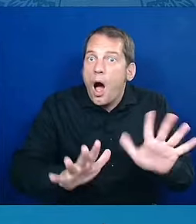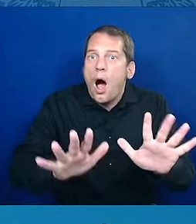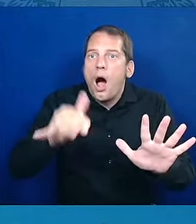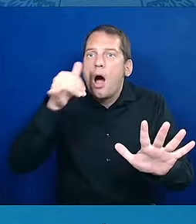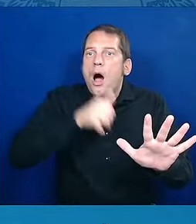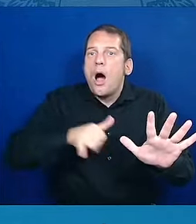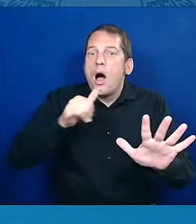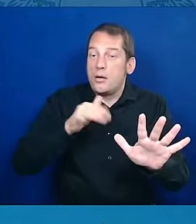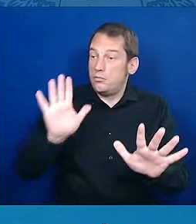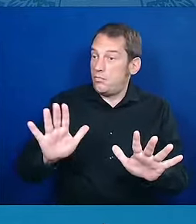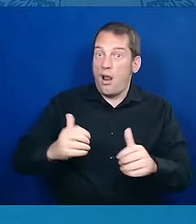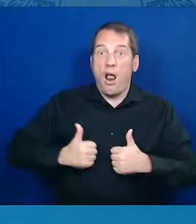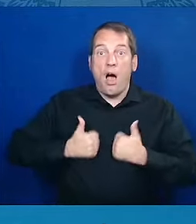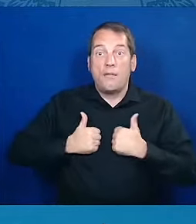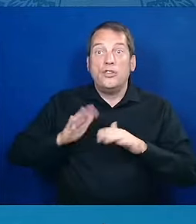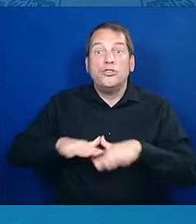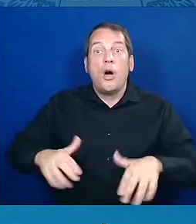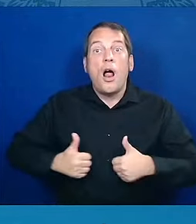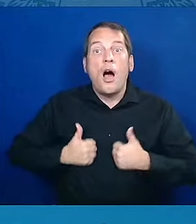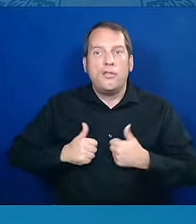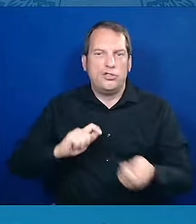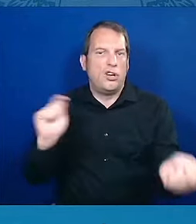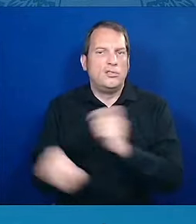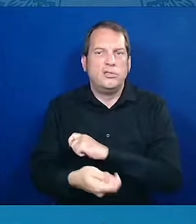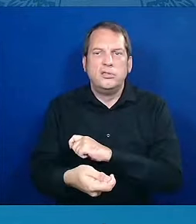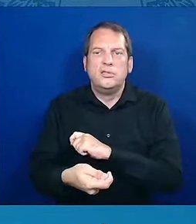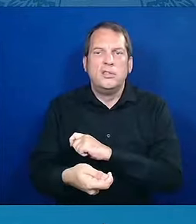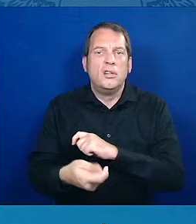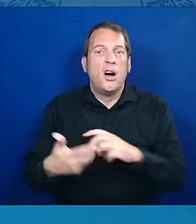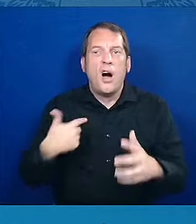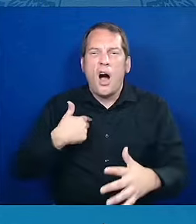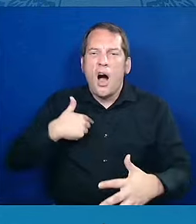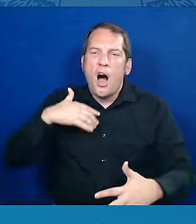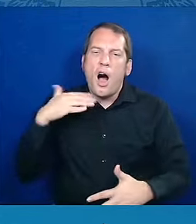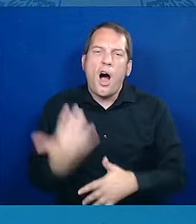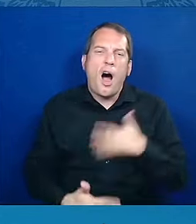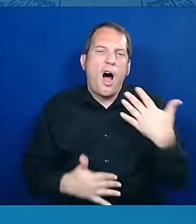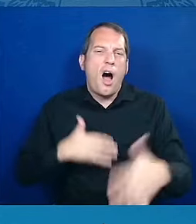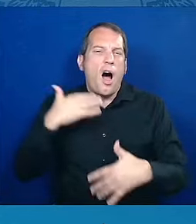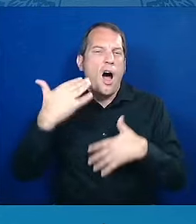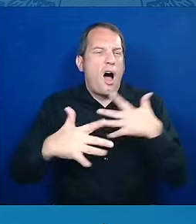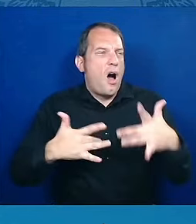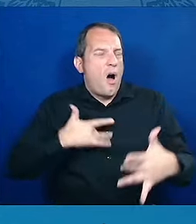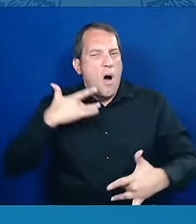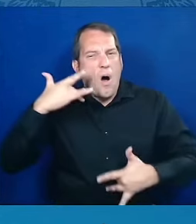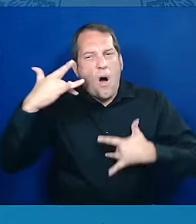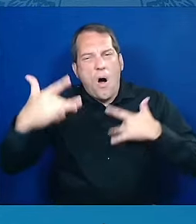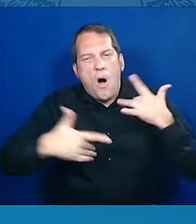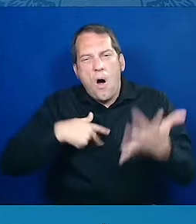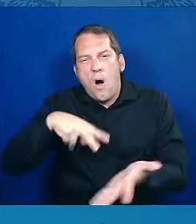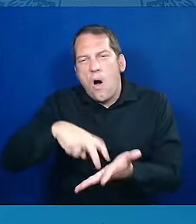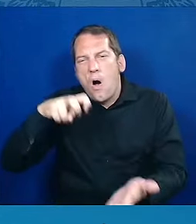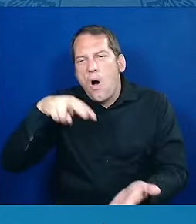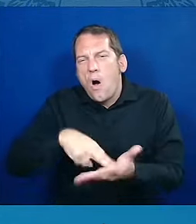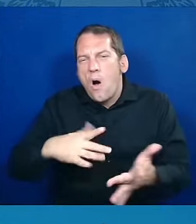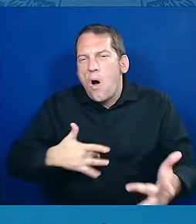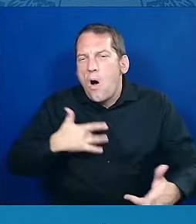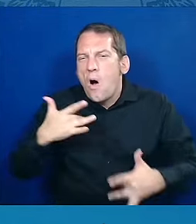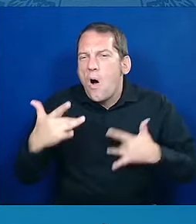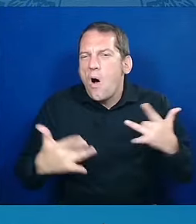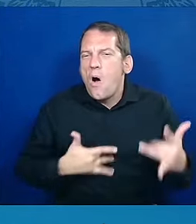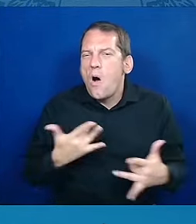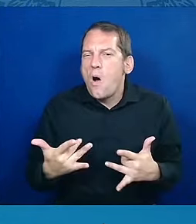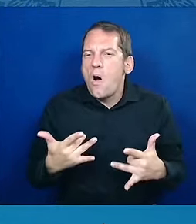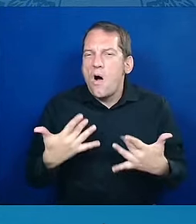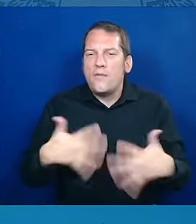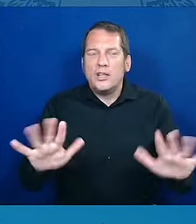So there we go. But we are clear-eyed. As we work to build a brighter future and to move our